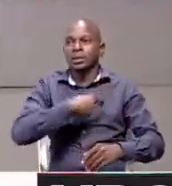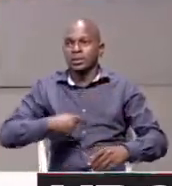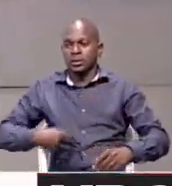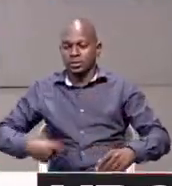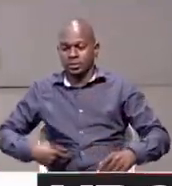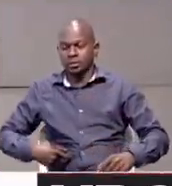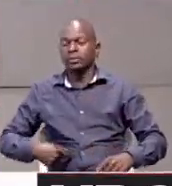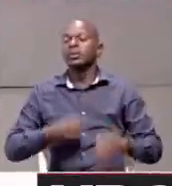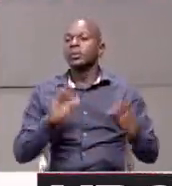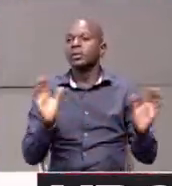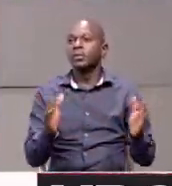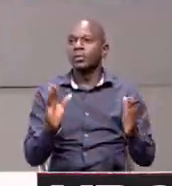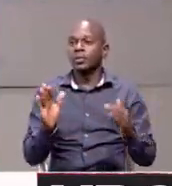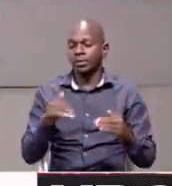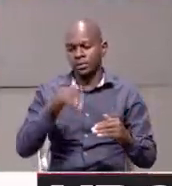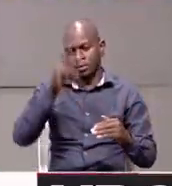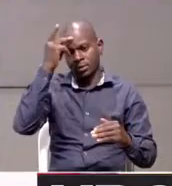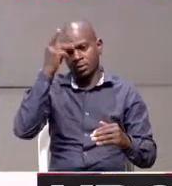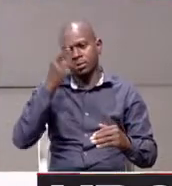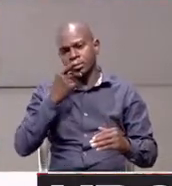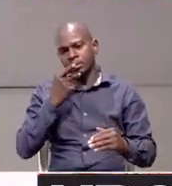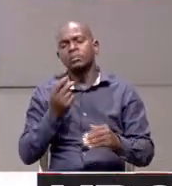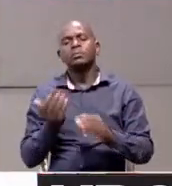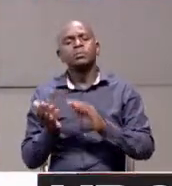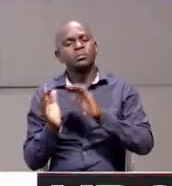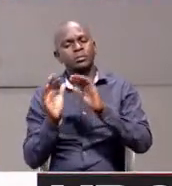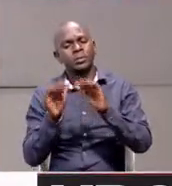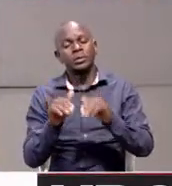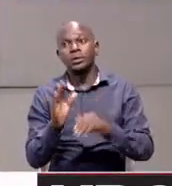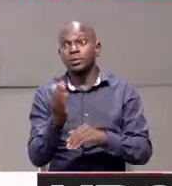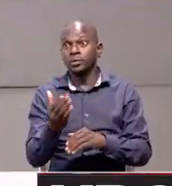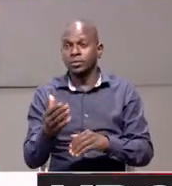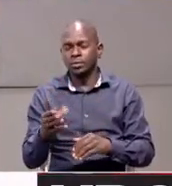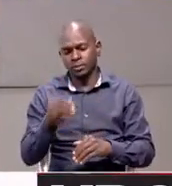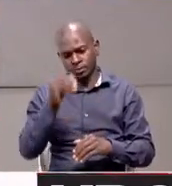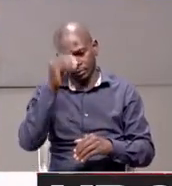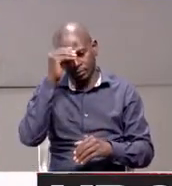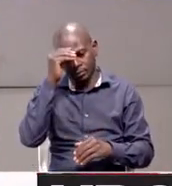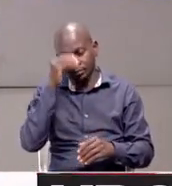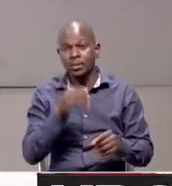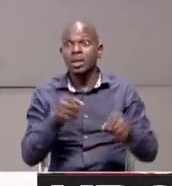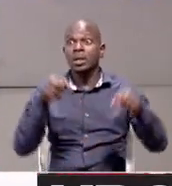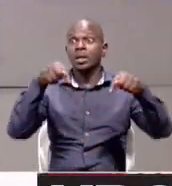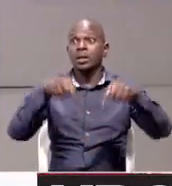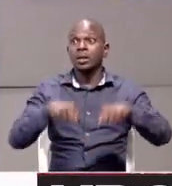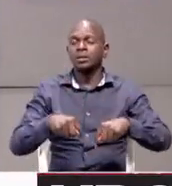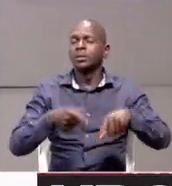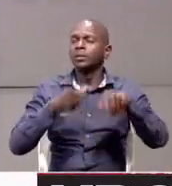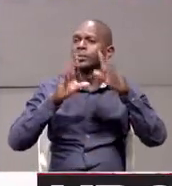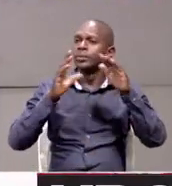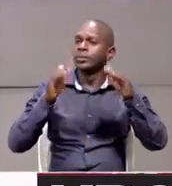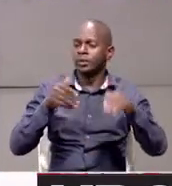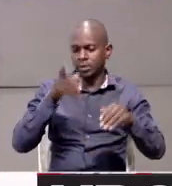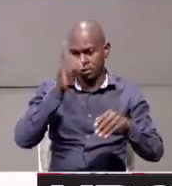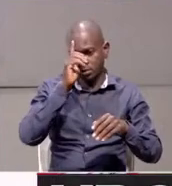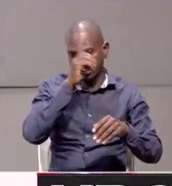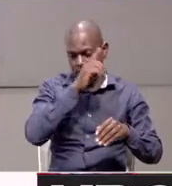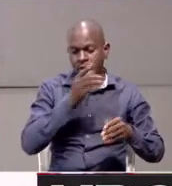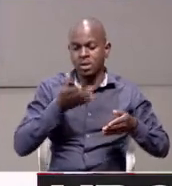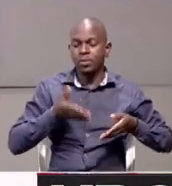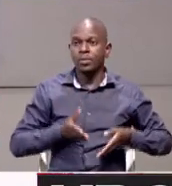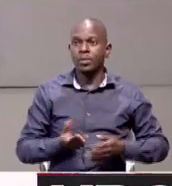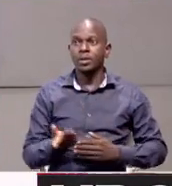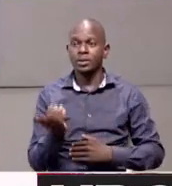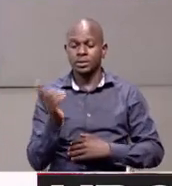parents to bring children to such events, for there are lessons to learn. Today I'm here to celebrate the Kabaka's birthday.